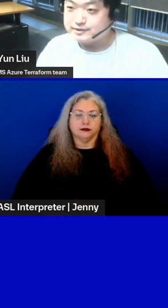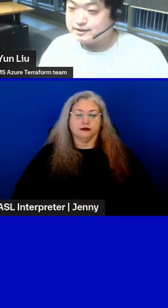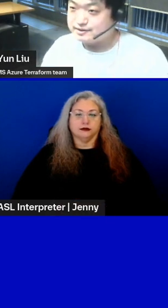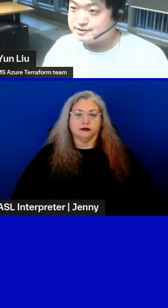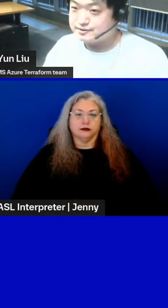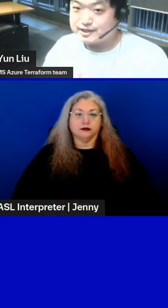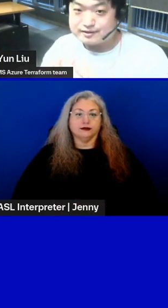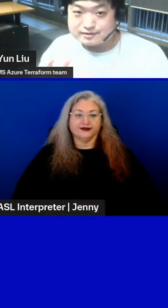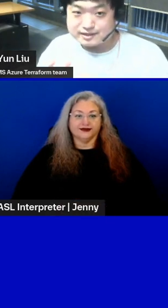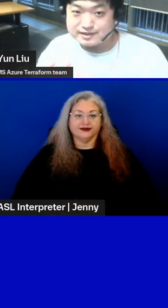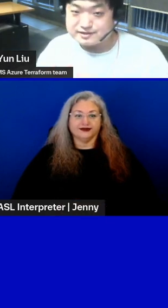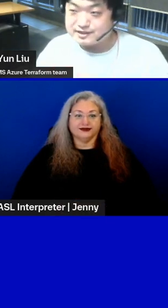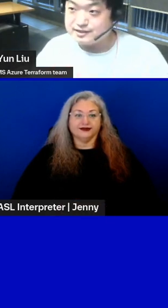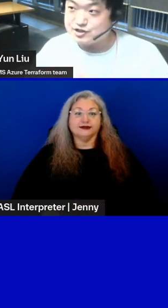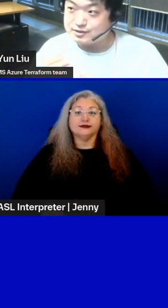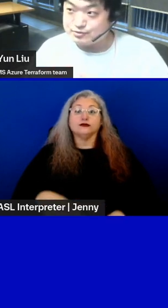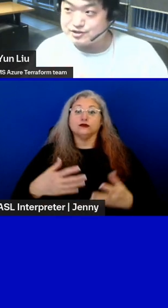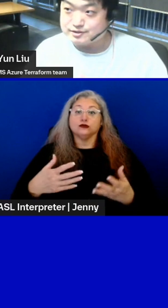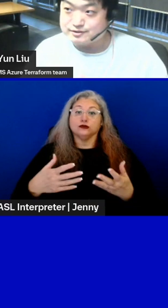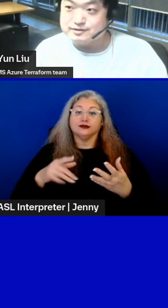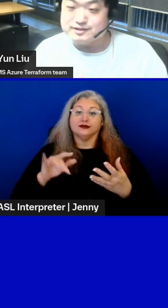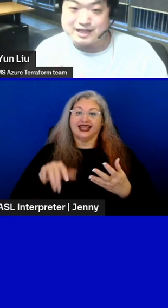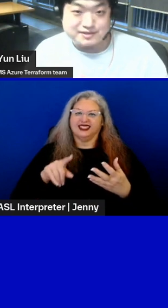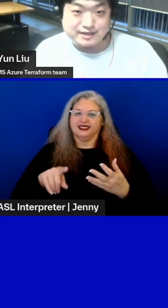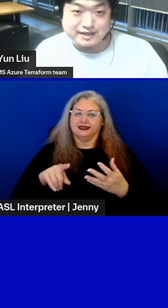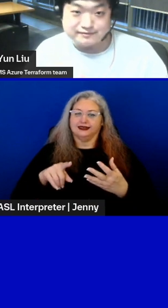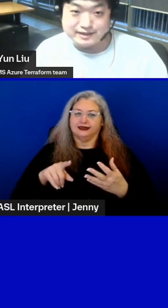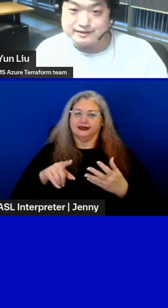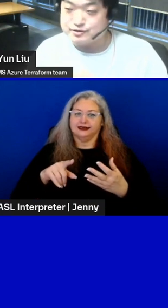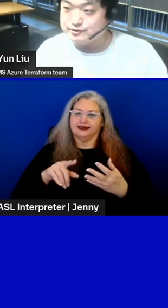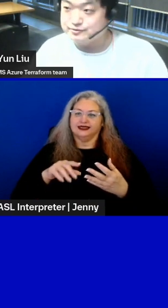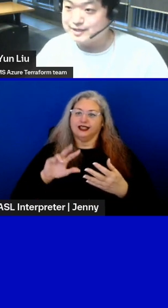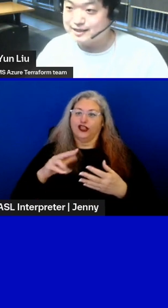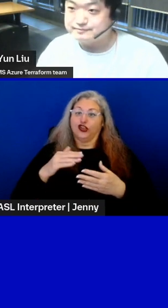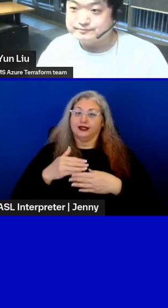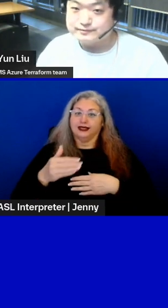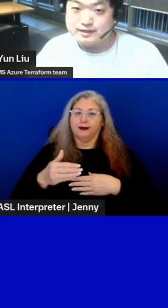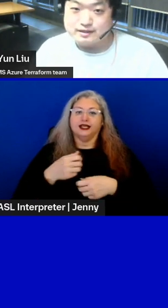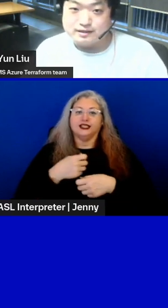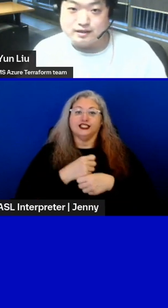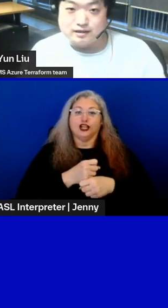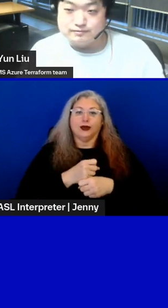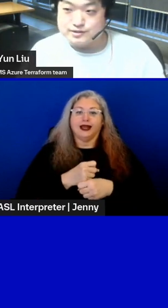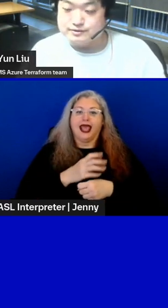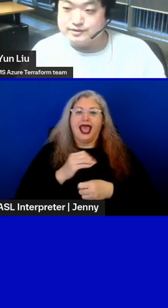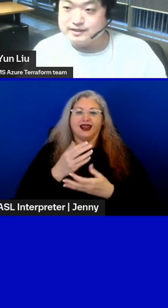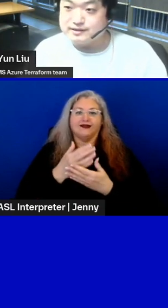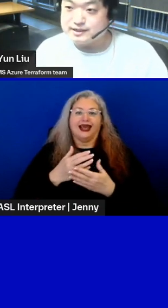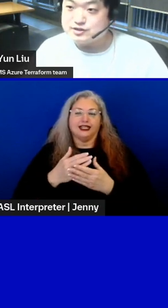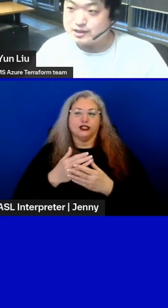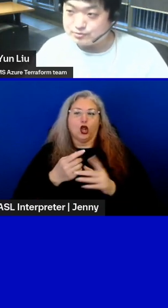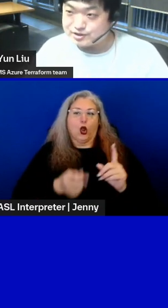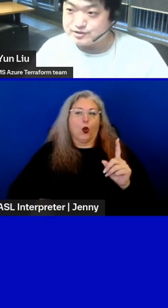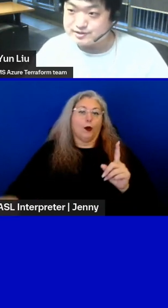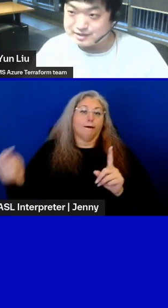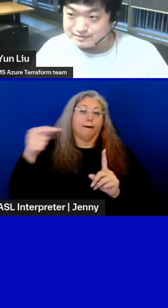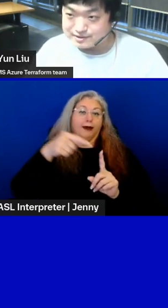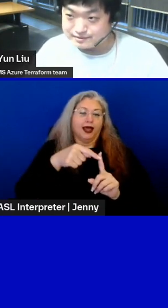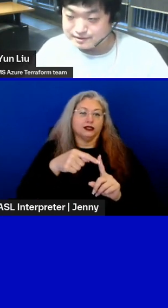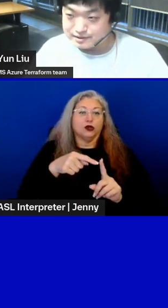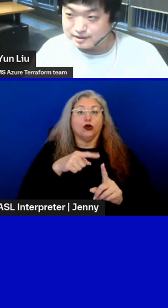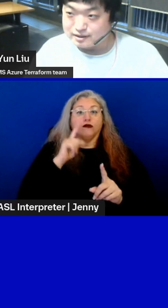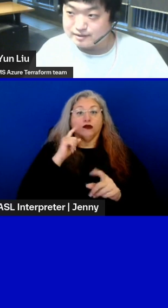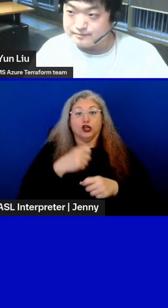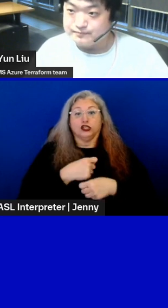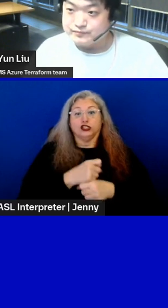Okay, so here is the generation steps and the validation loopback. So in the generation